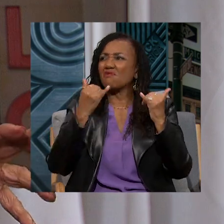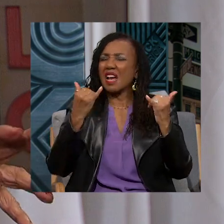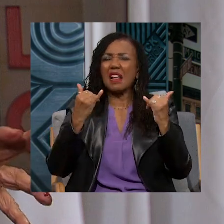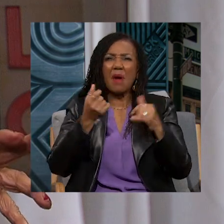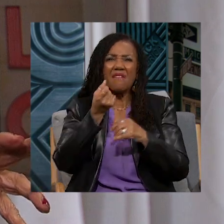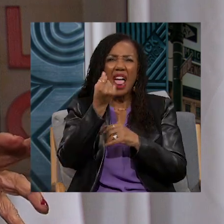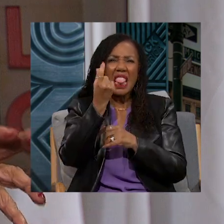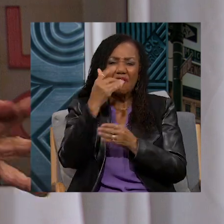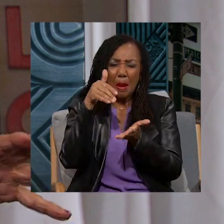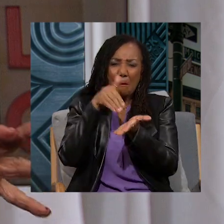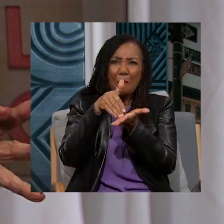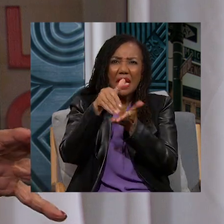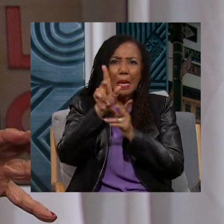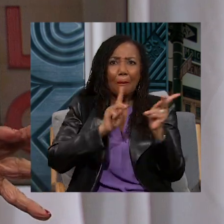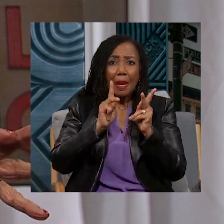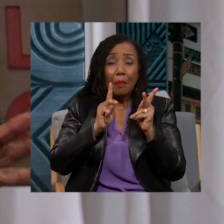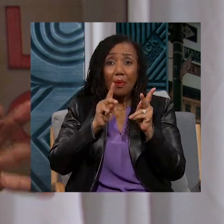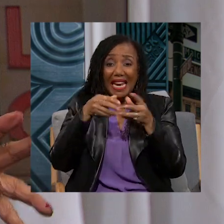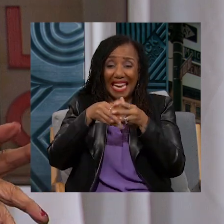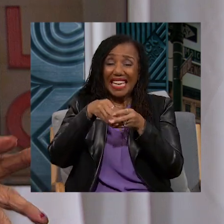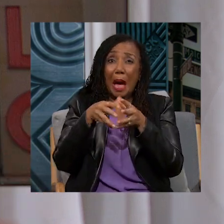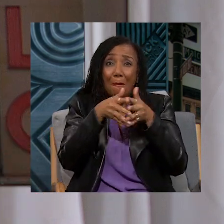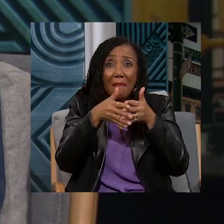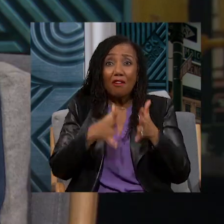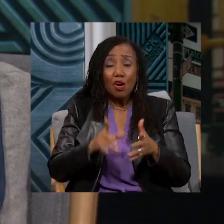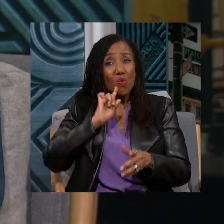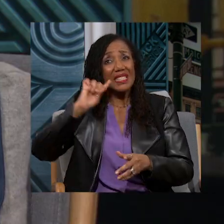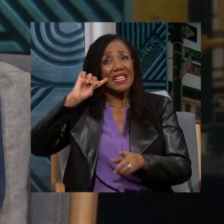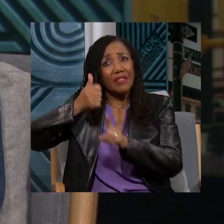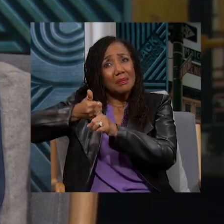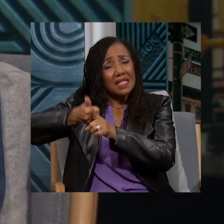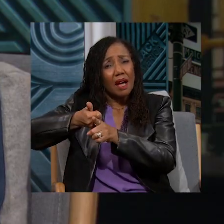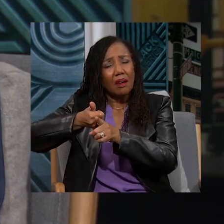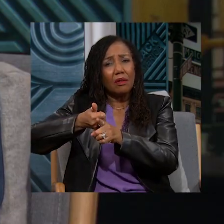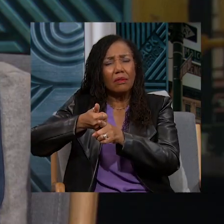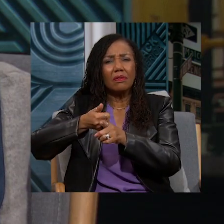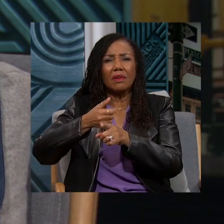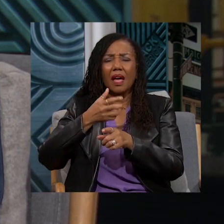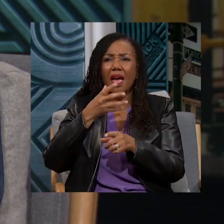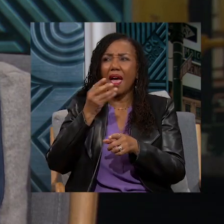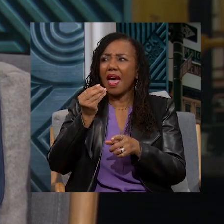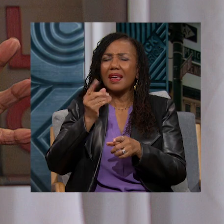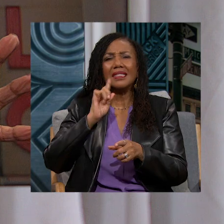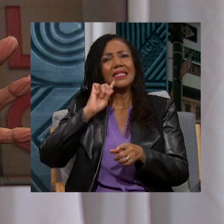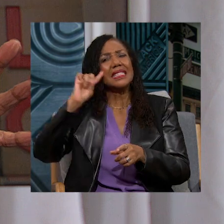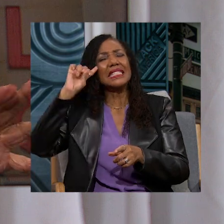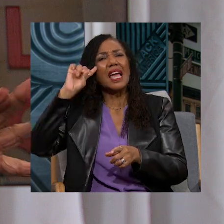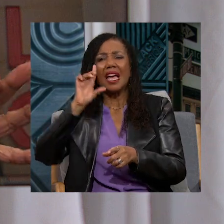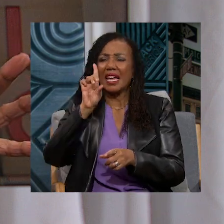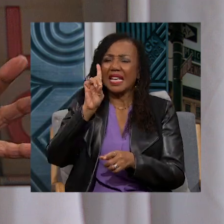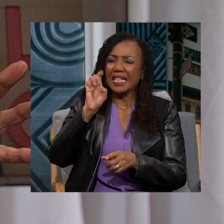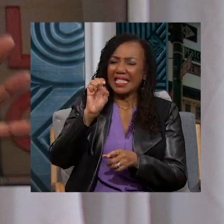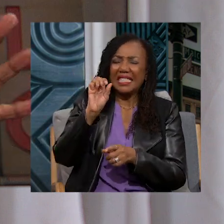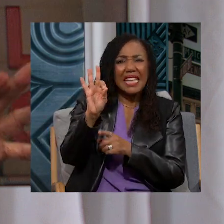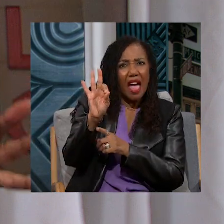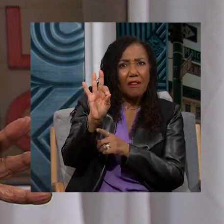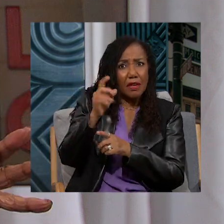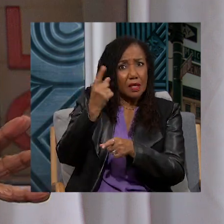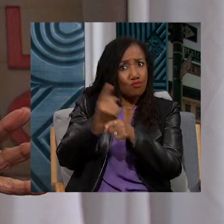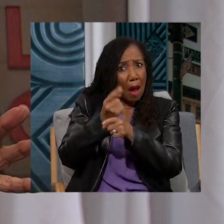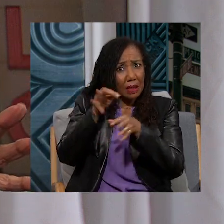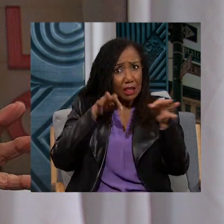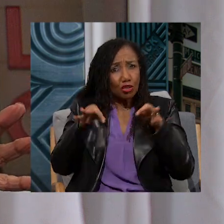11 million people in America who are deaf. Mm-hmm. And deaf is the proper